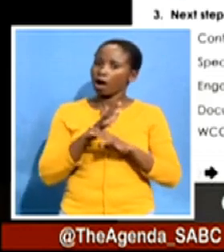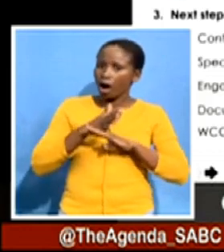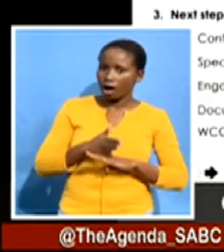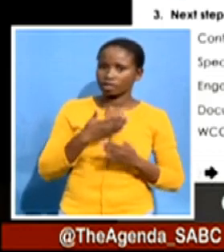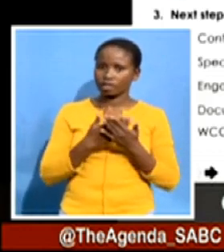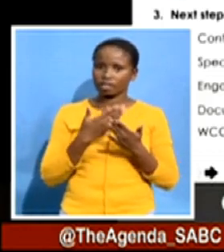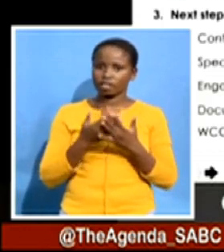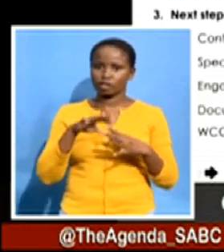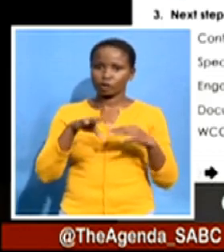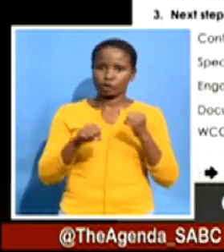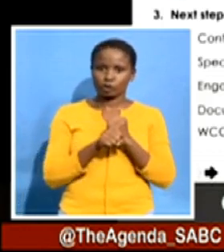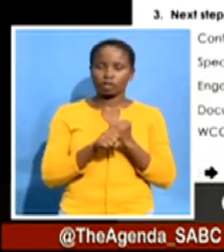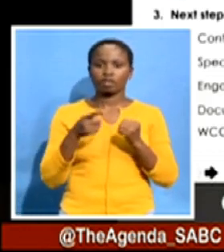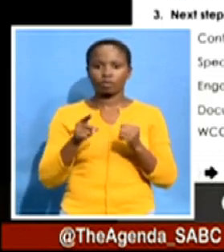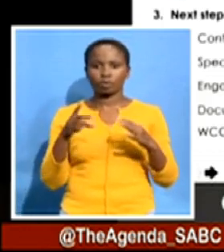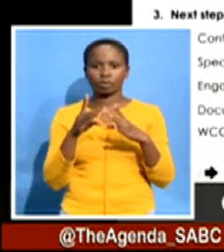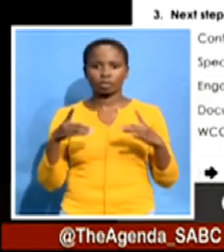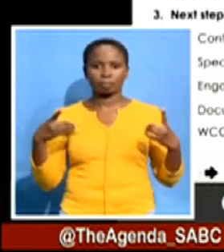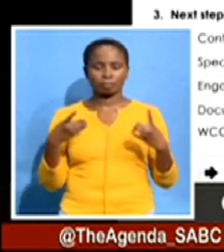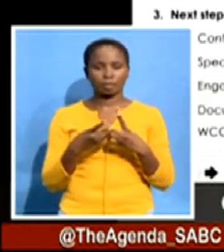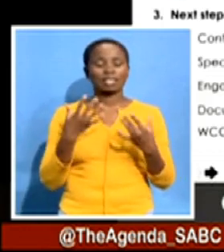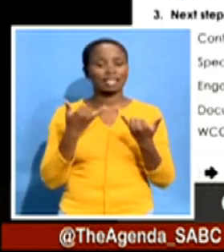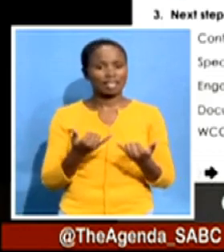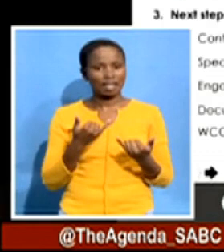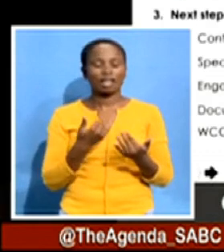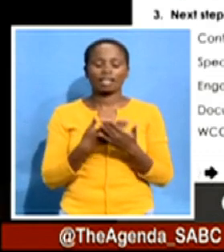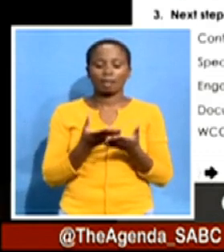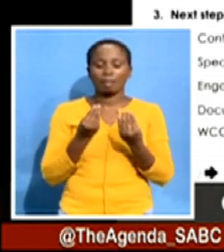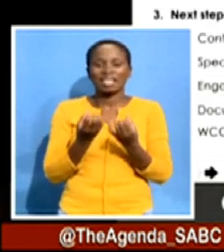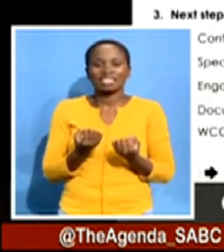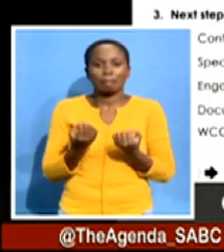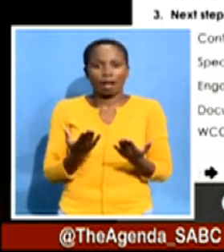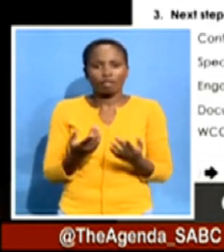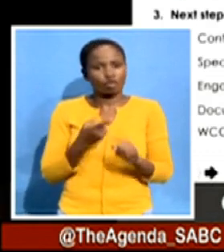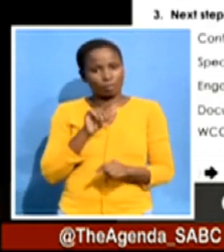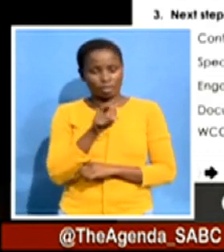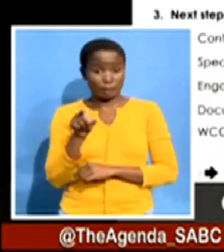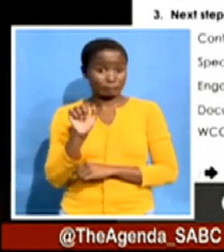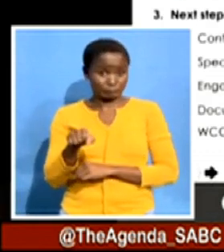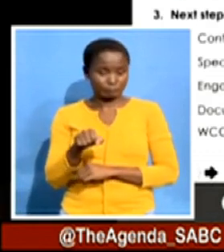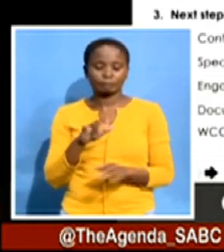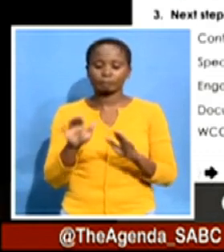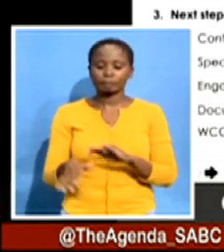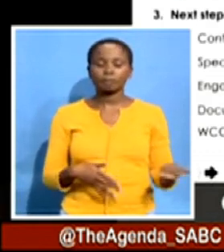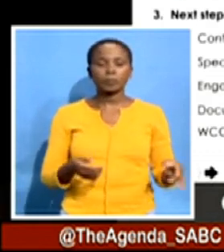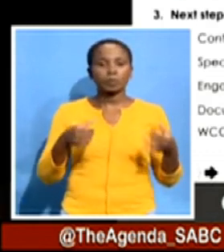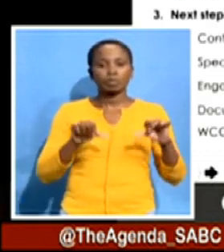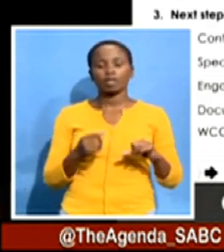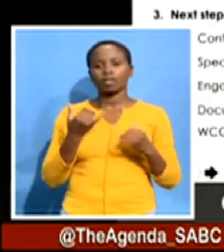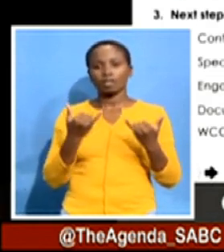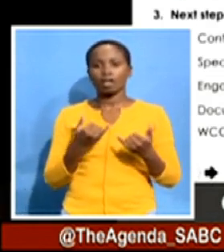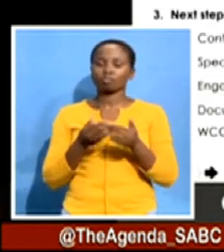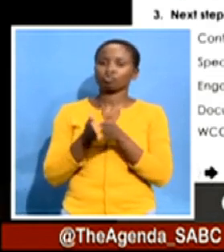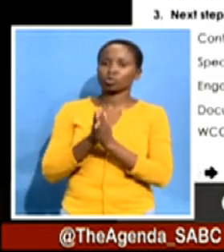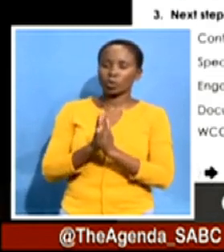be getting our supplies from. Our next steps is we are looking at a request for information targeted process with